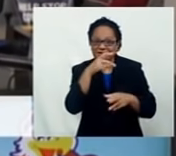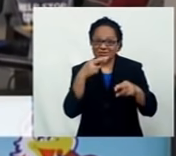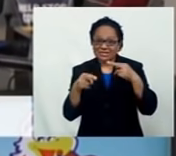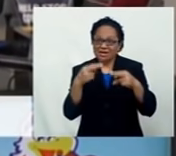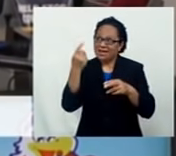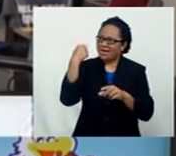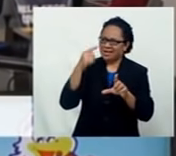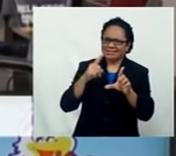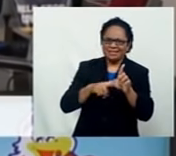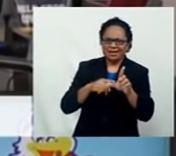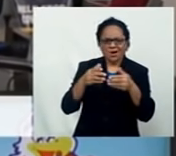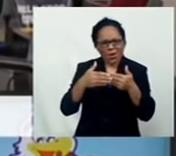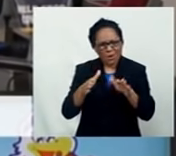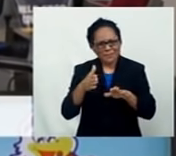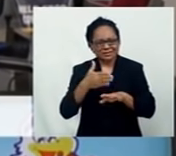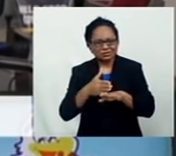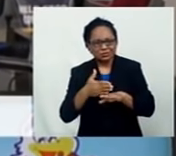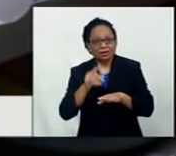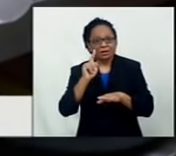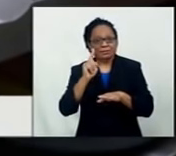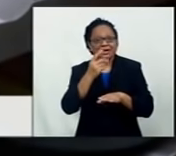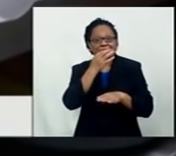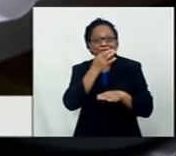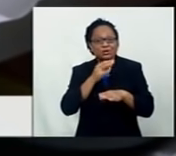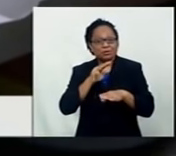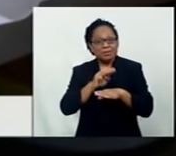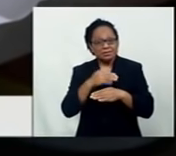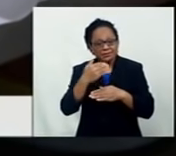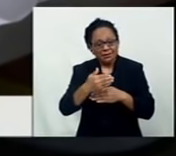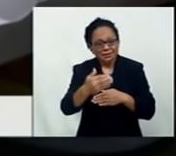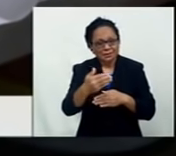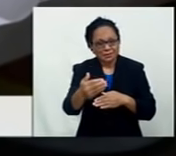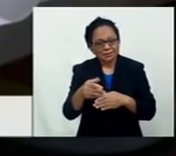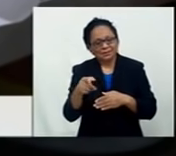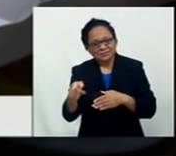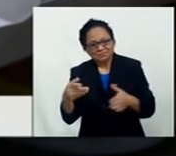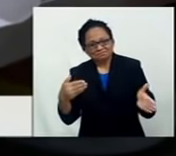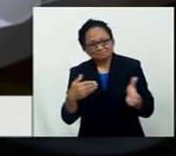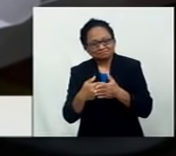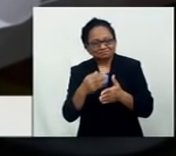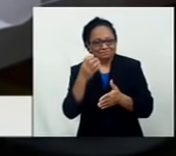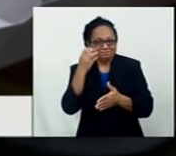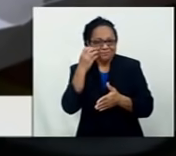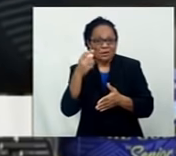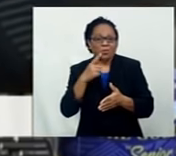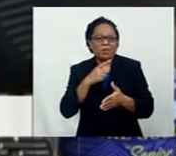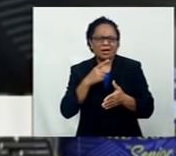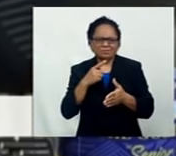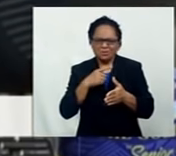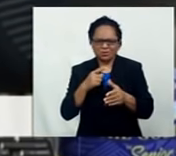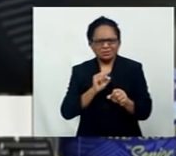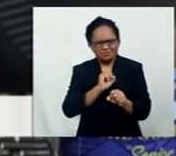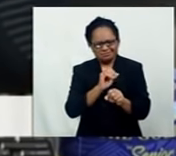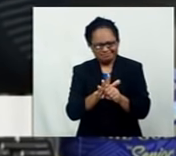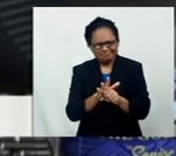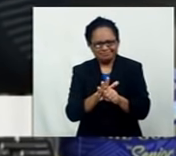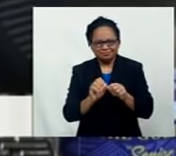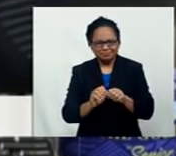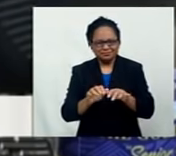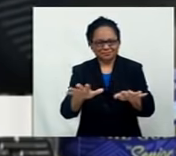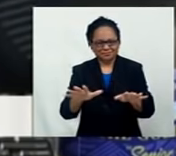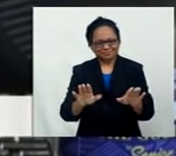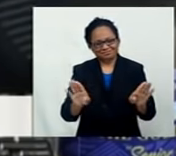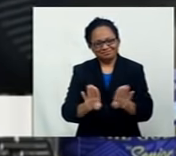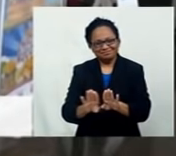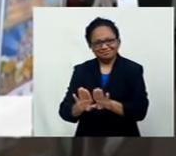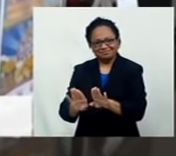year. However, just a few months after, they were forced to shut down due to the severe effects of COVID-19. However, this did not